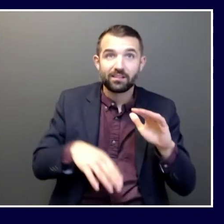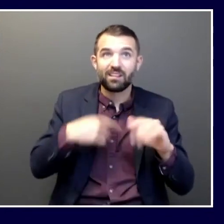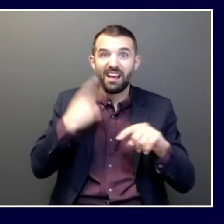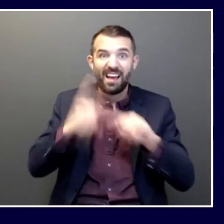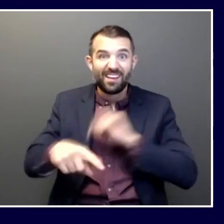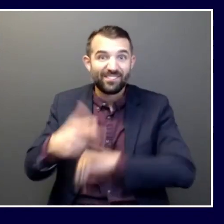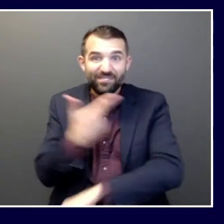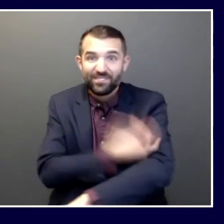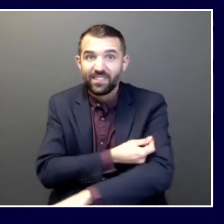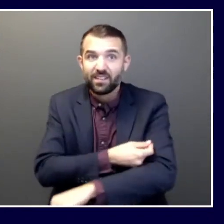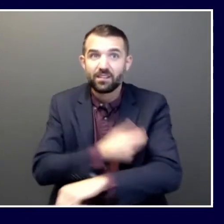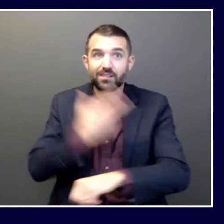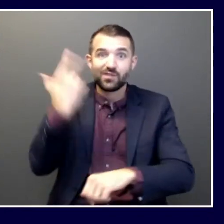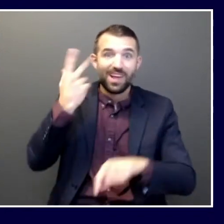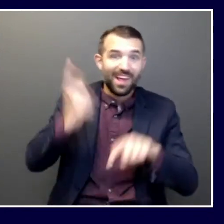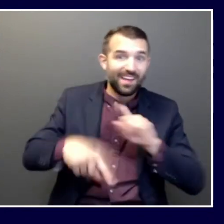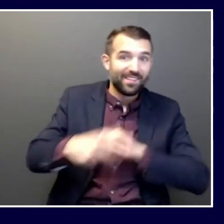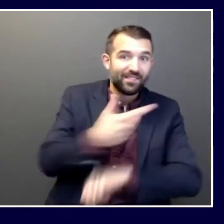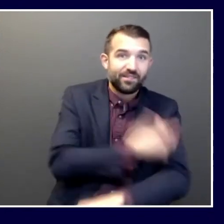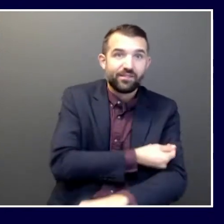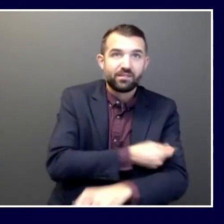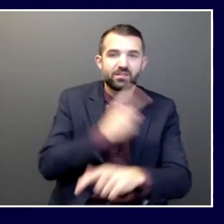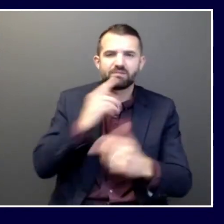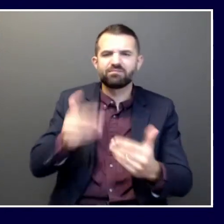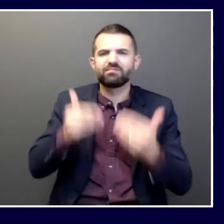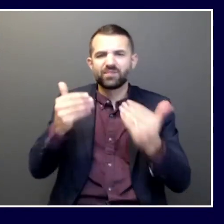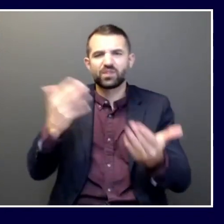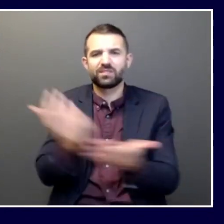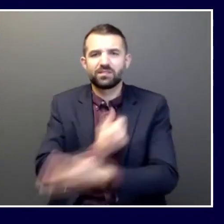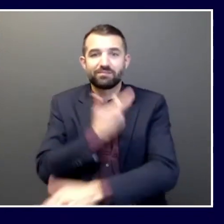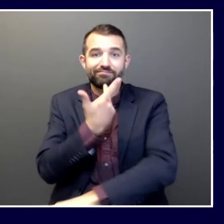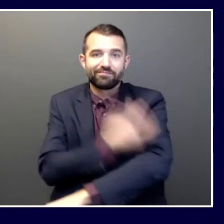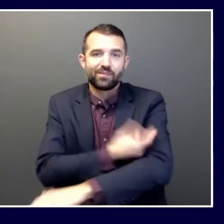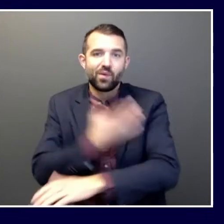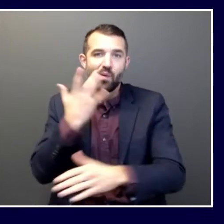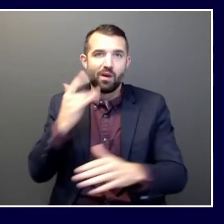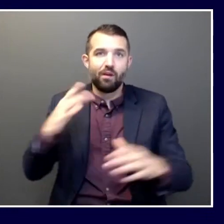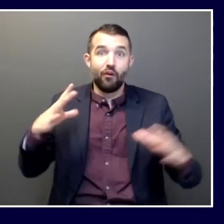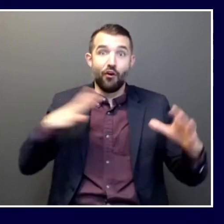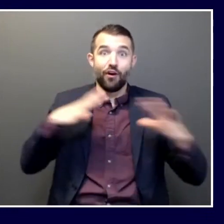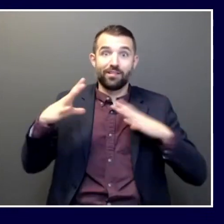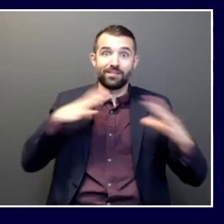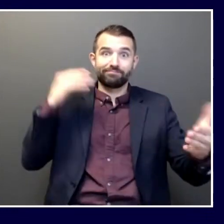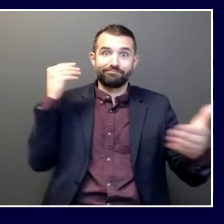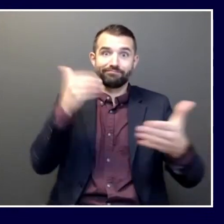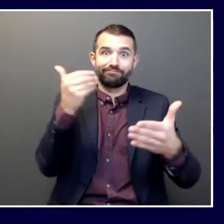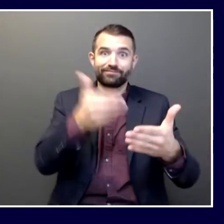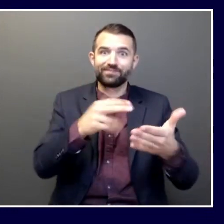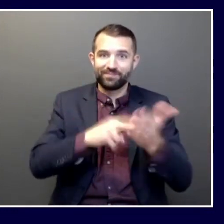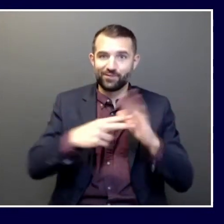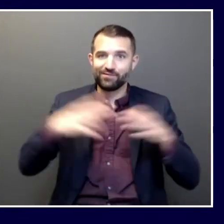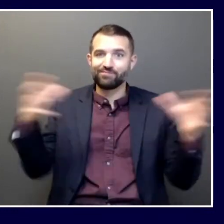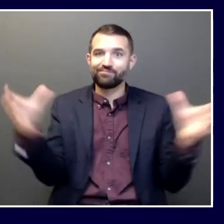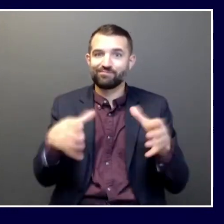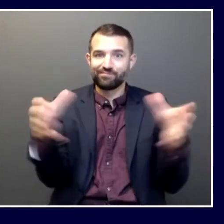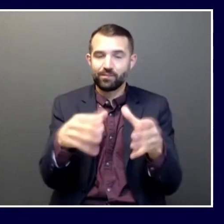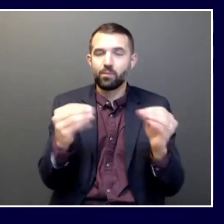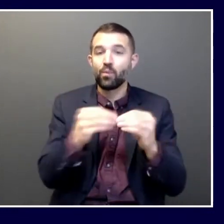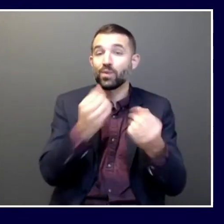we're all looking forward to that much safer. And the fifth reason is that vaccination